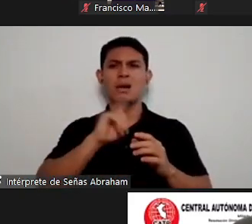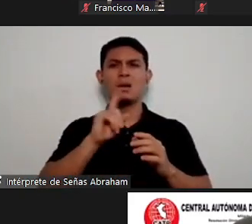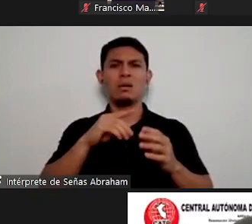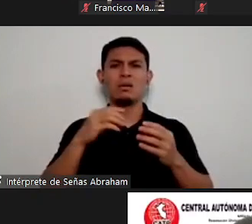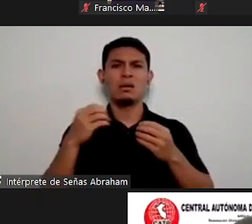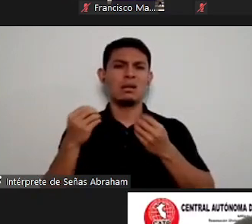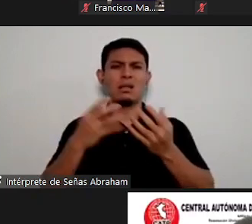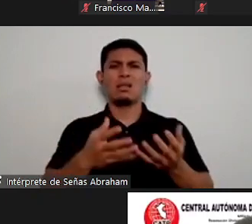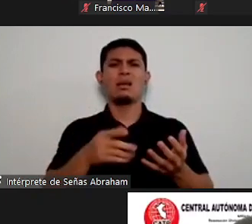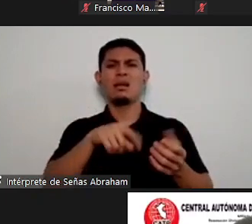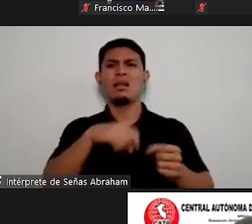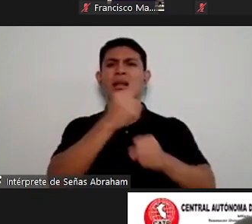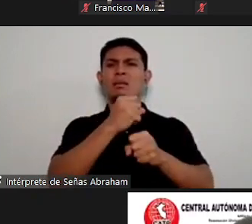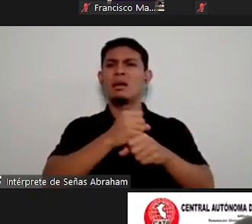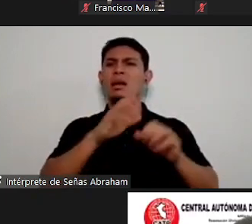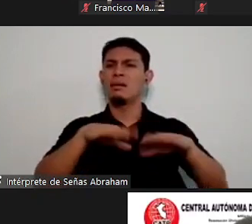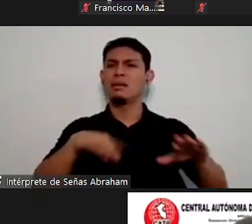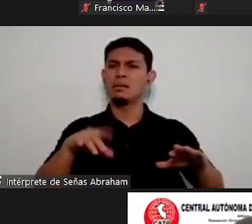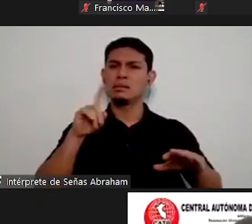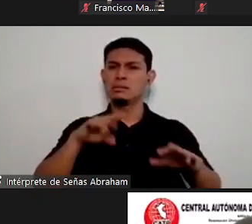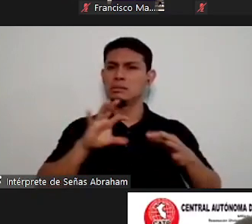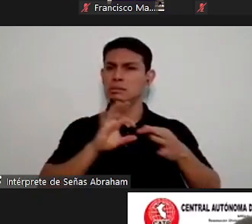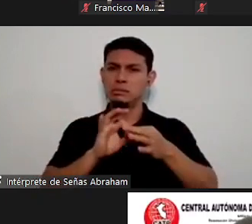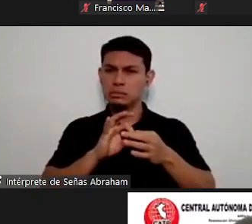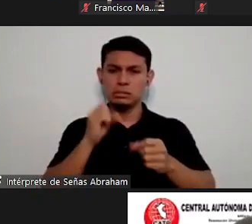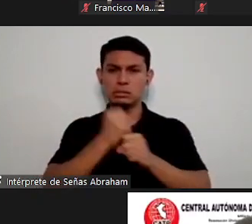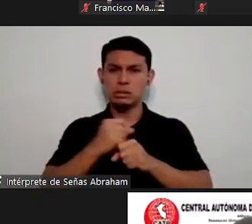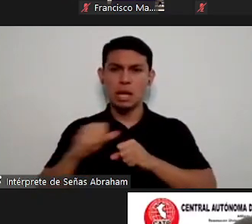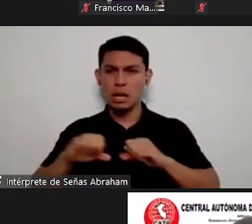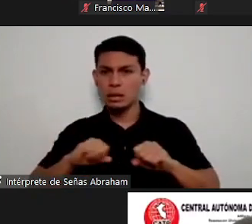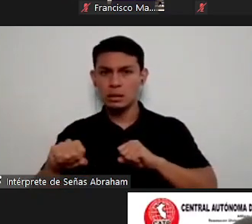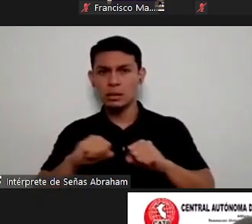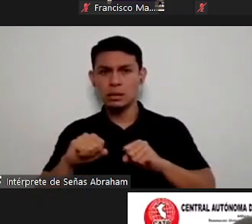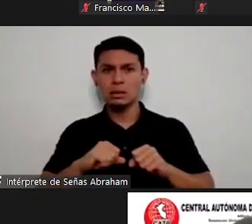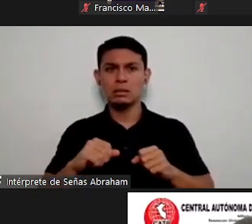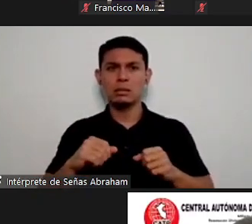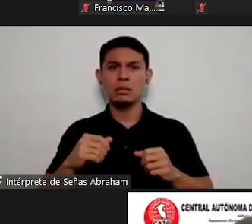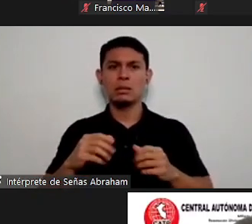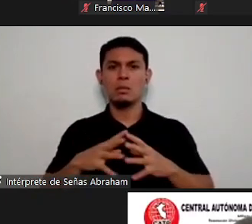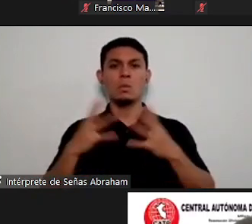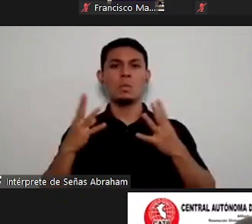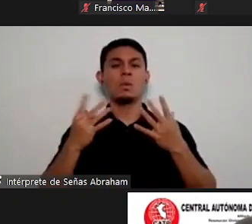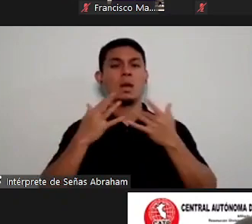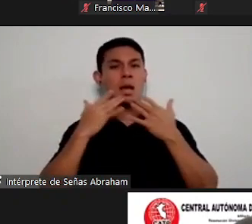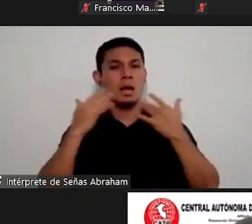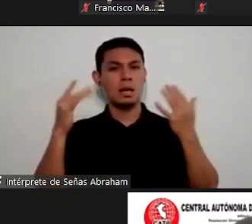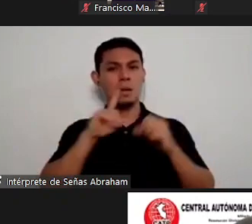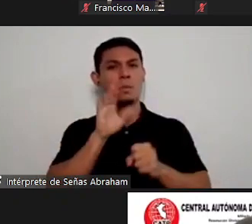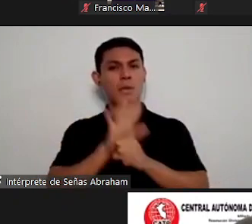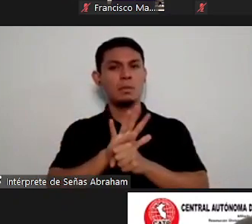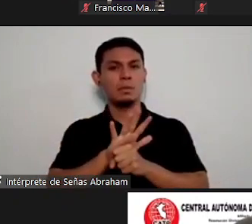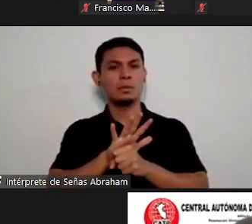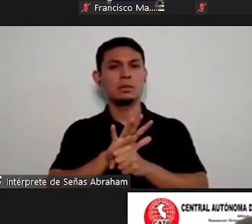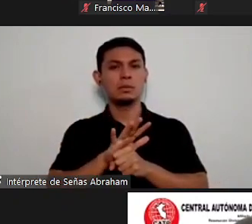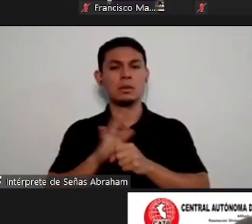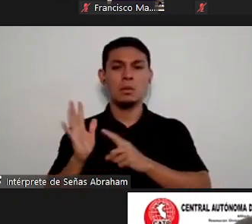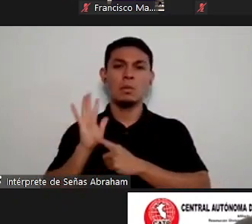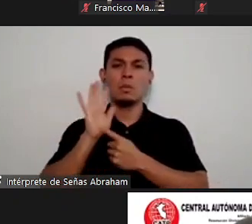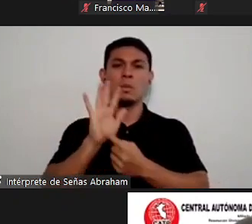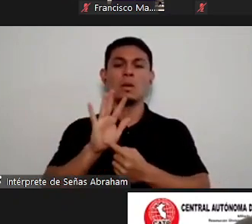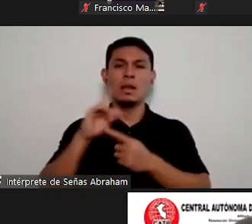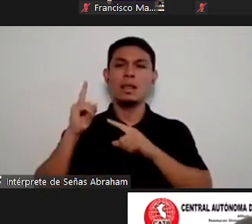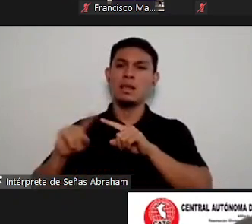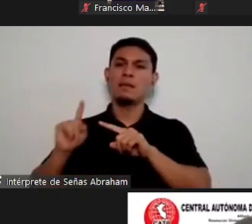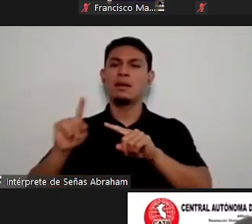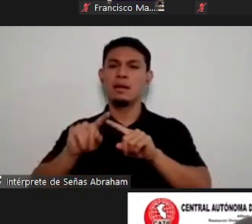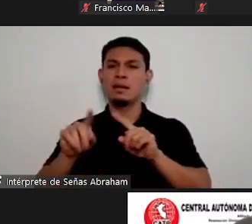child labor in our country this was an articulated and active work that has brought a lot of